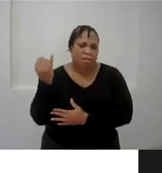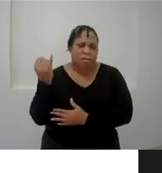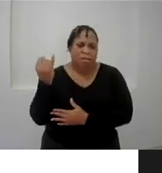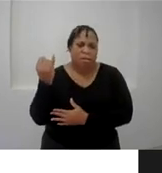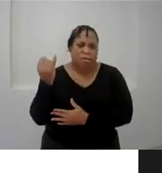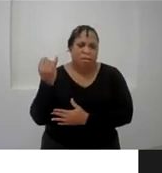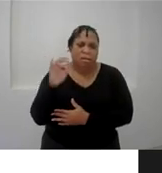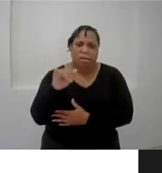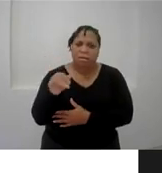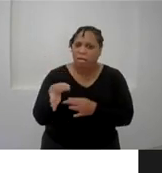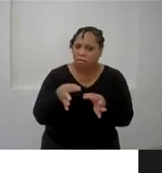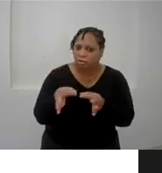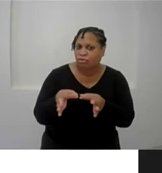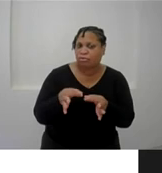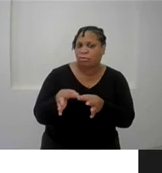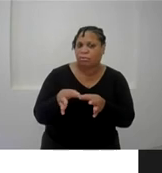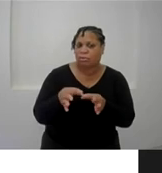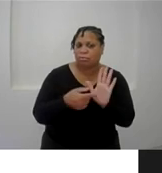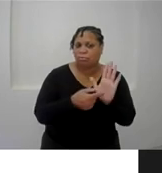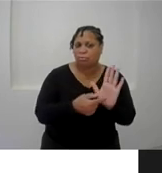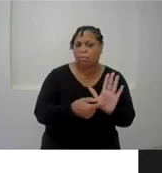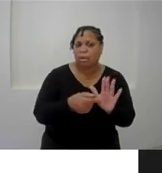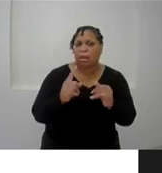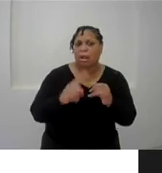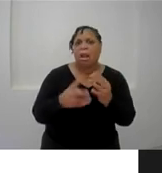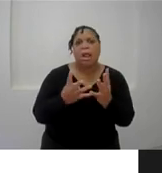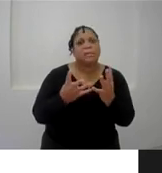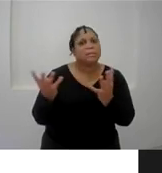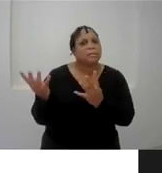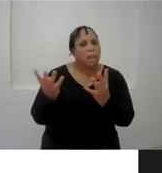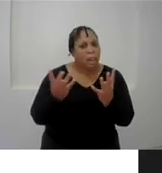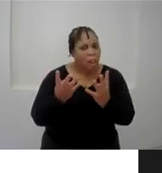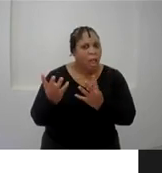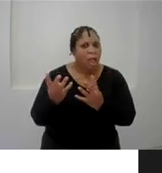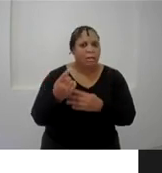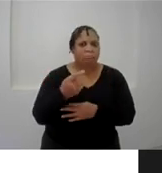that description I put up there on the last slide might bring you to